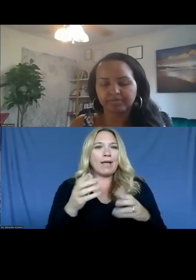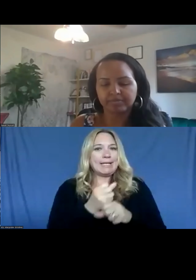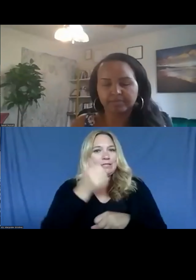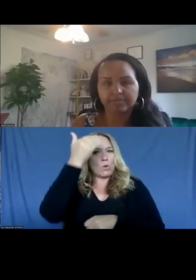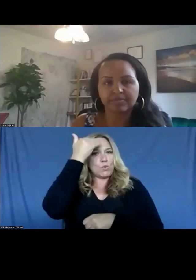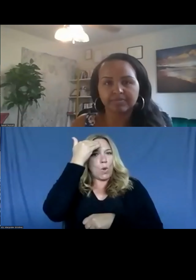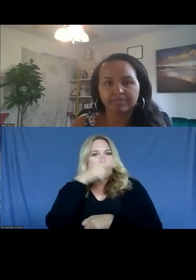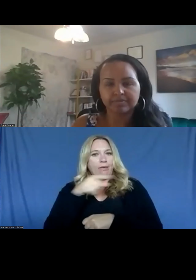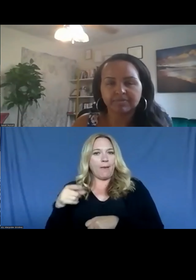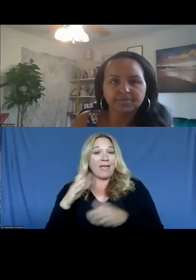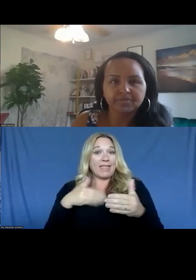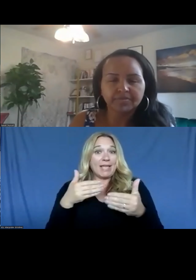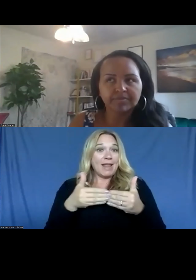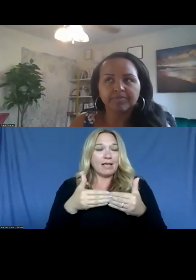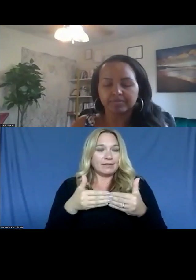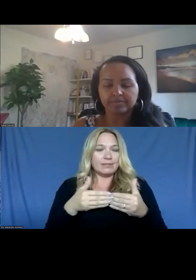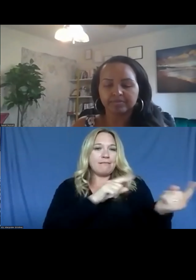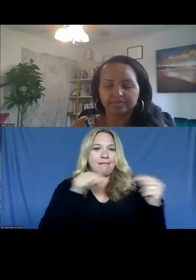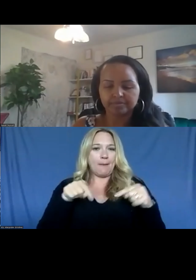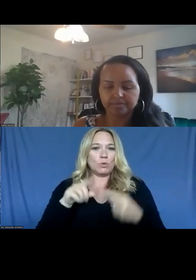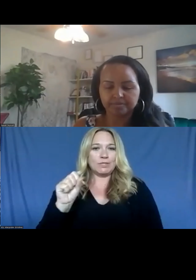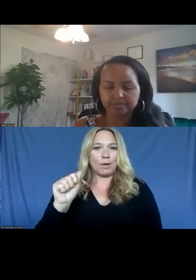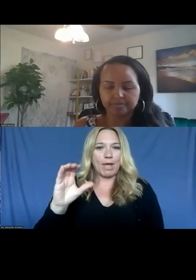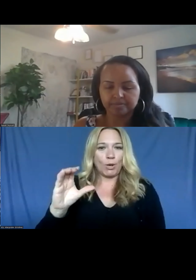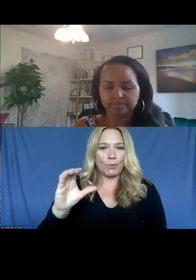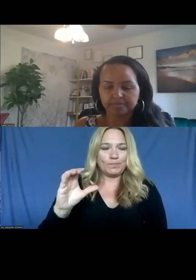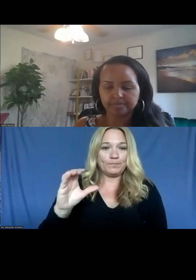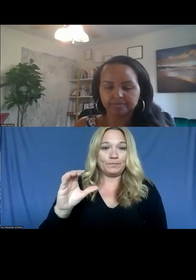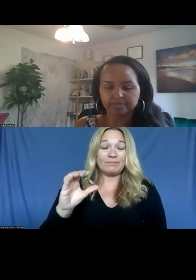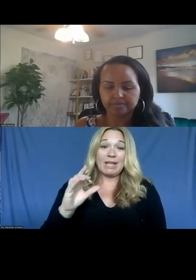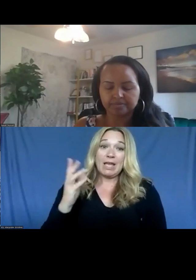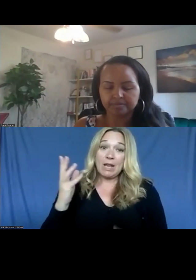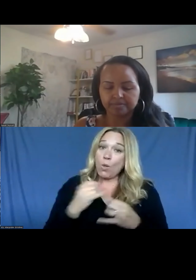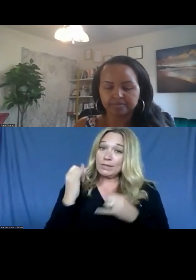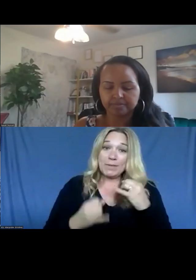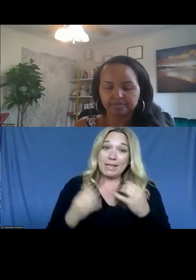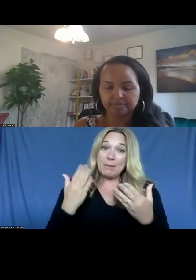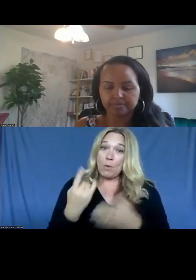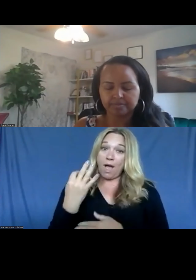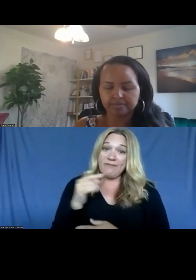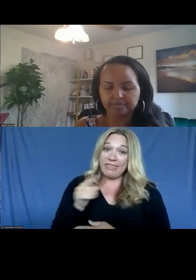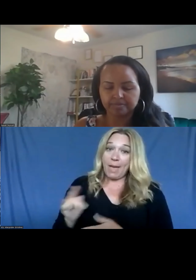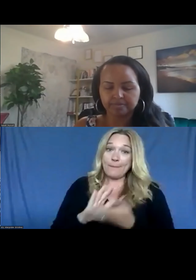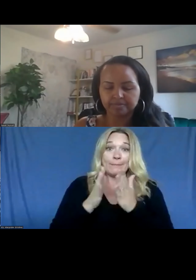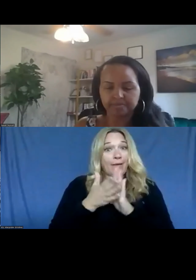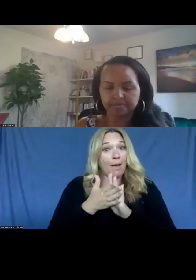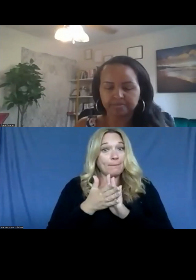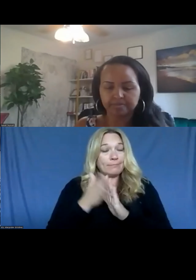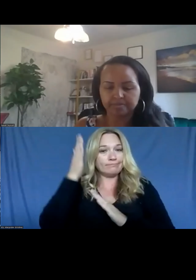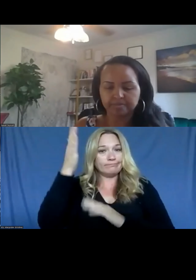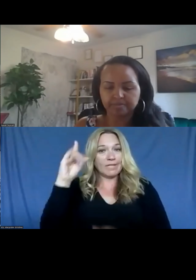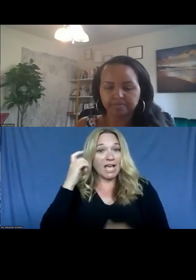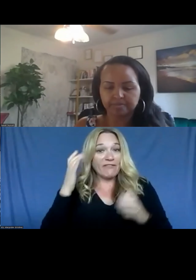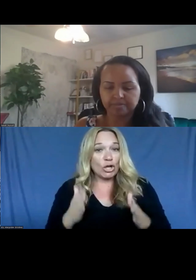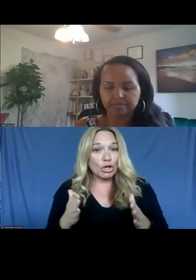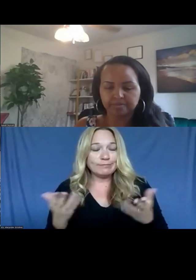Sacramento. And ultimately, one of them may end up being governor. But we're not,